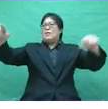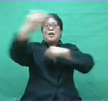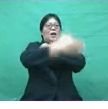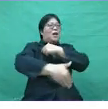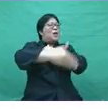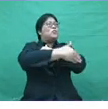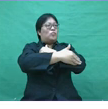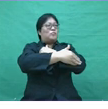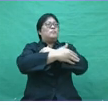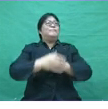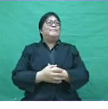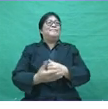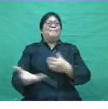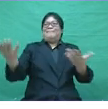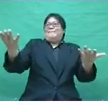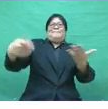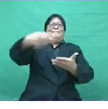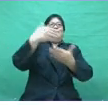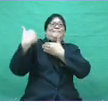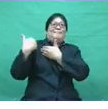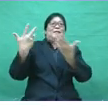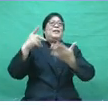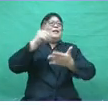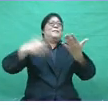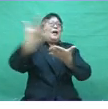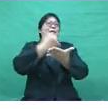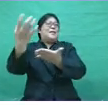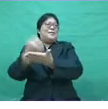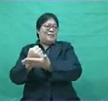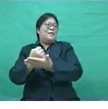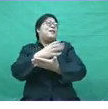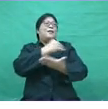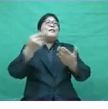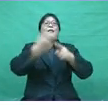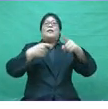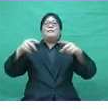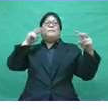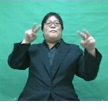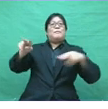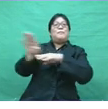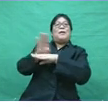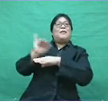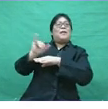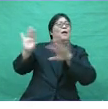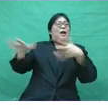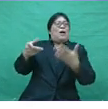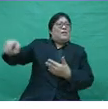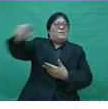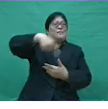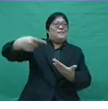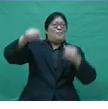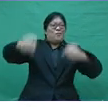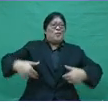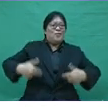been put to the test and its outcomes, as well as from the businesses themselves, how they had